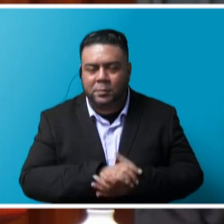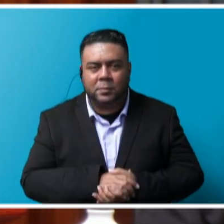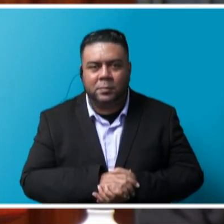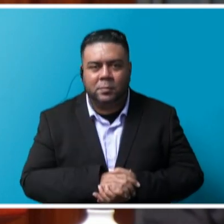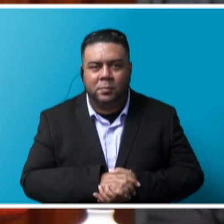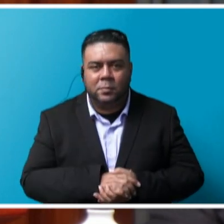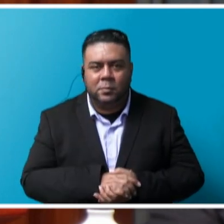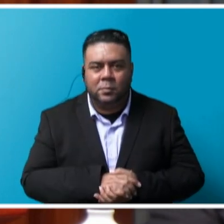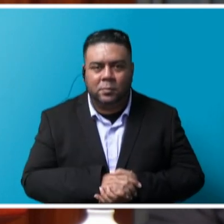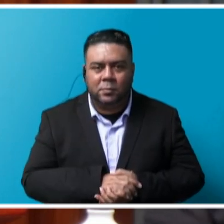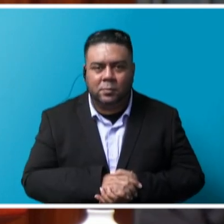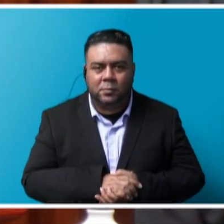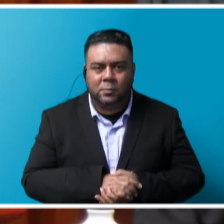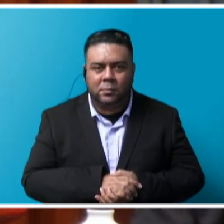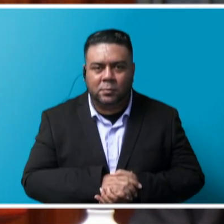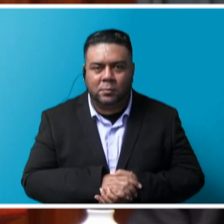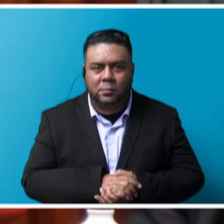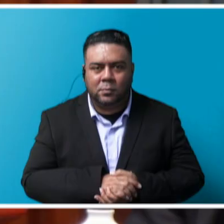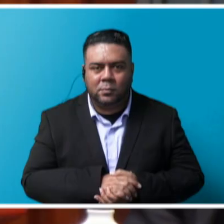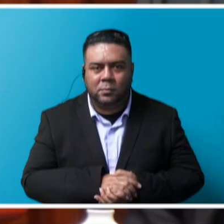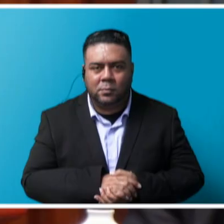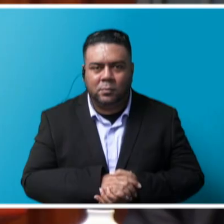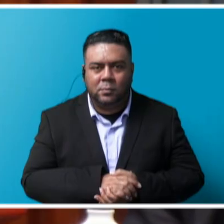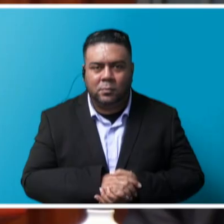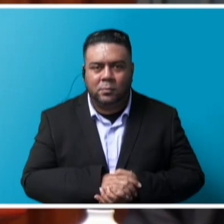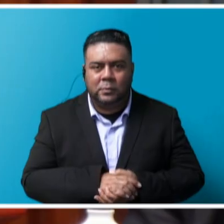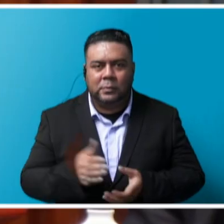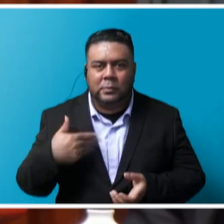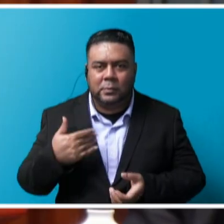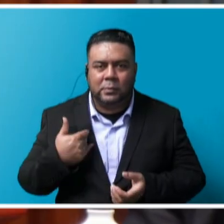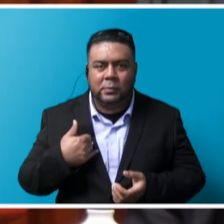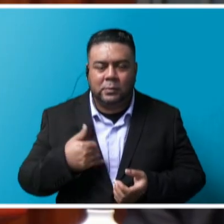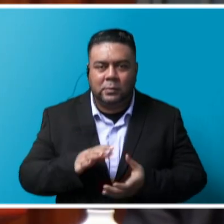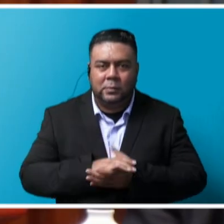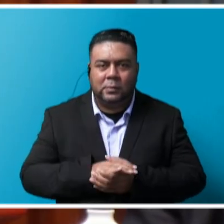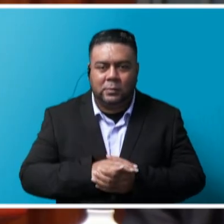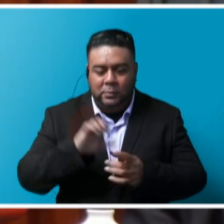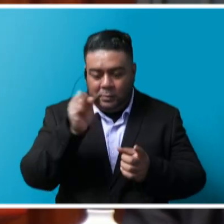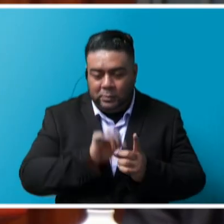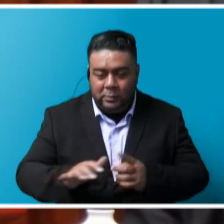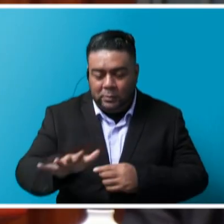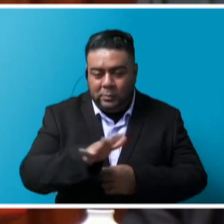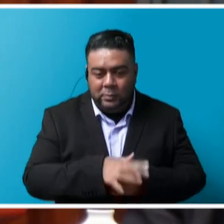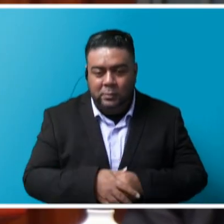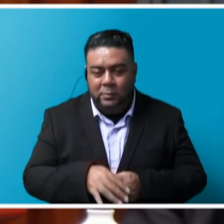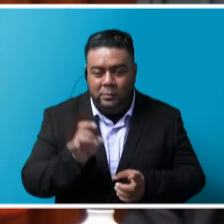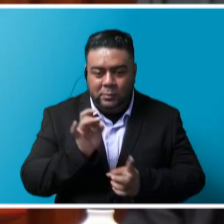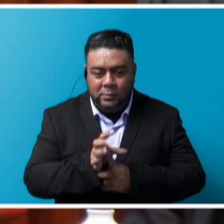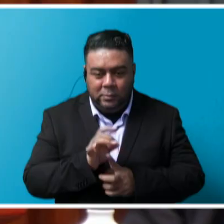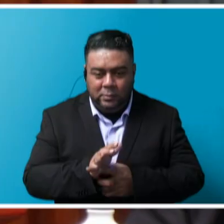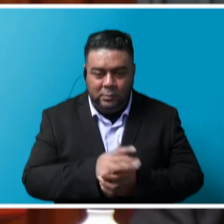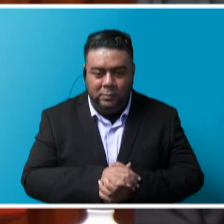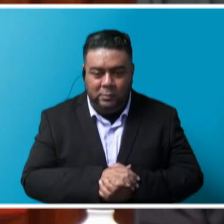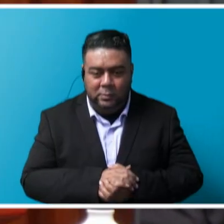efficient waste collection, effective emergency services, and healthy environment are not luxuries, but are essential public services that directly